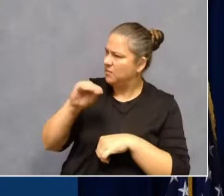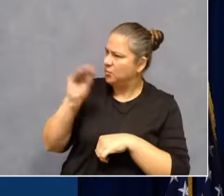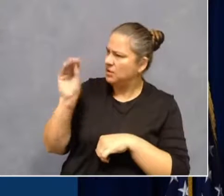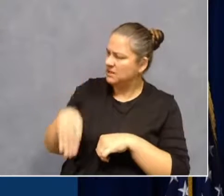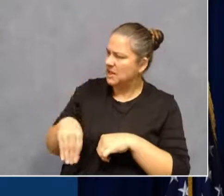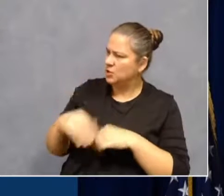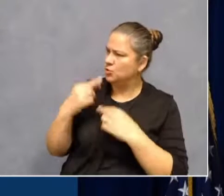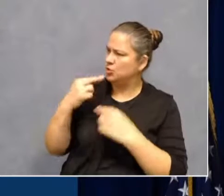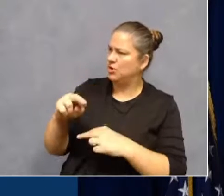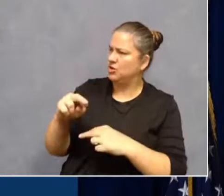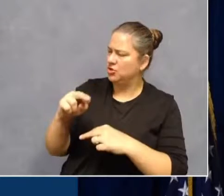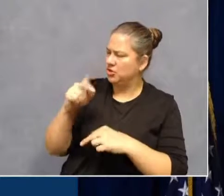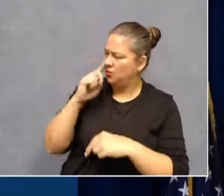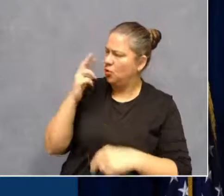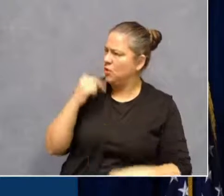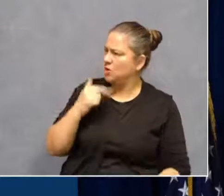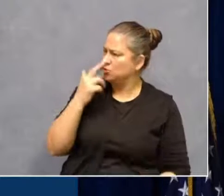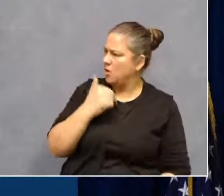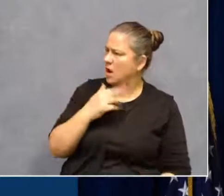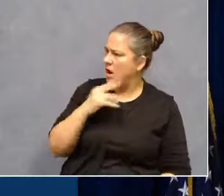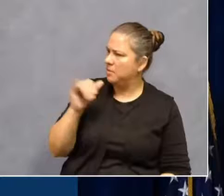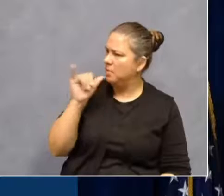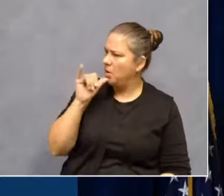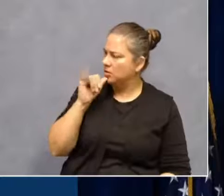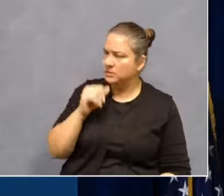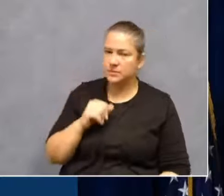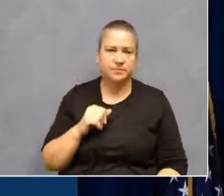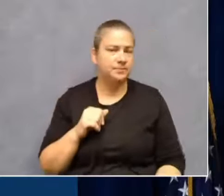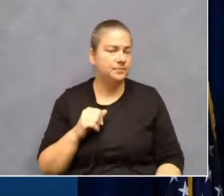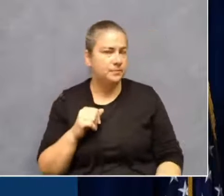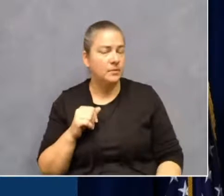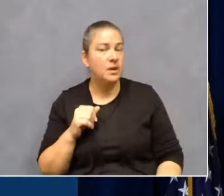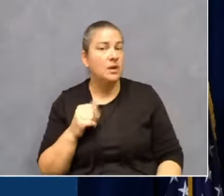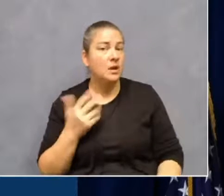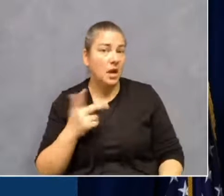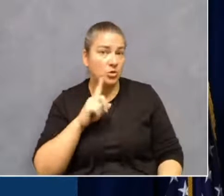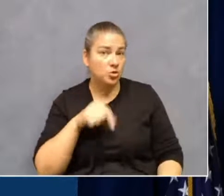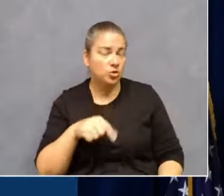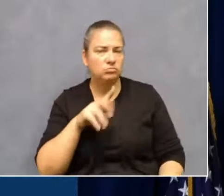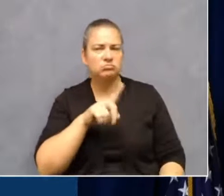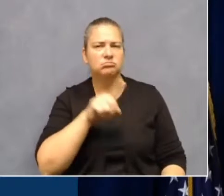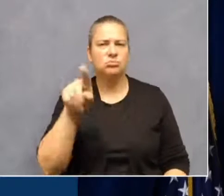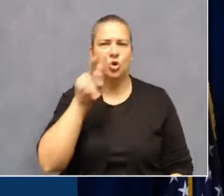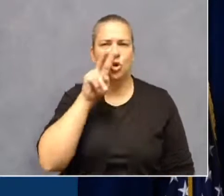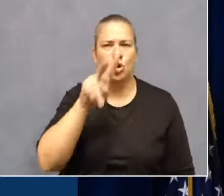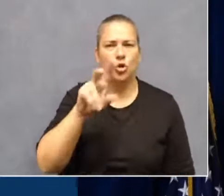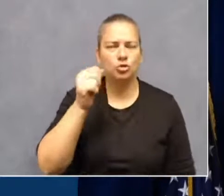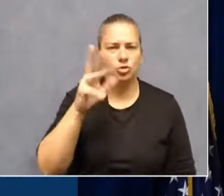on restaurants and bars? Well, can we put up the stair stepper chart again?